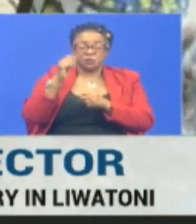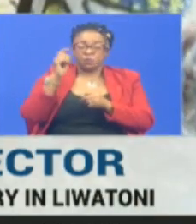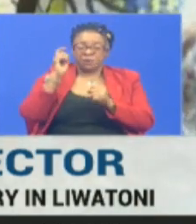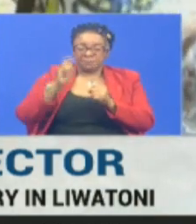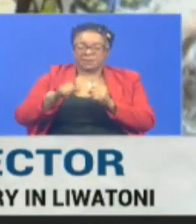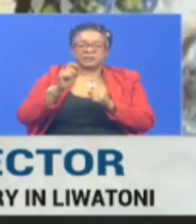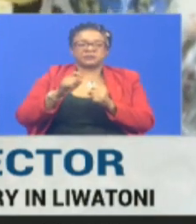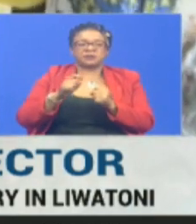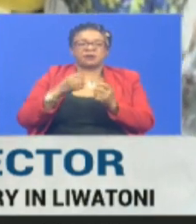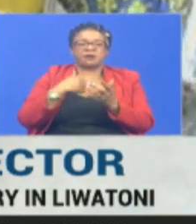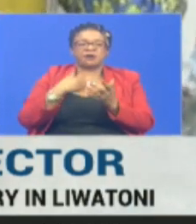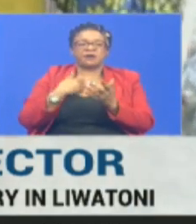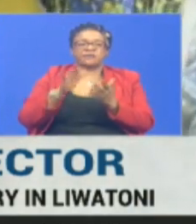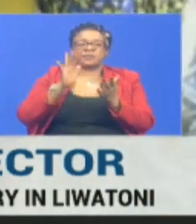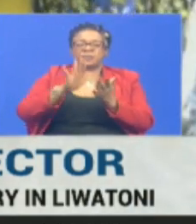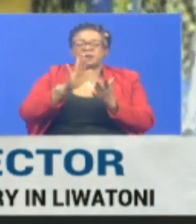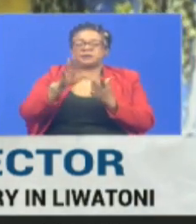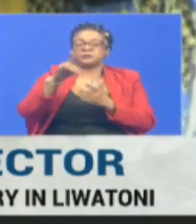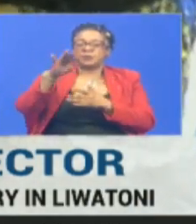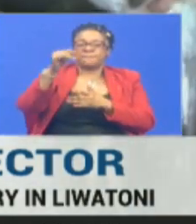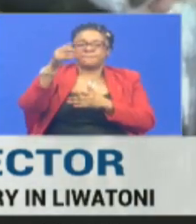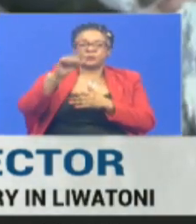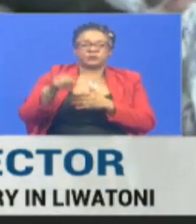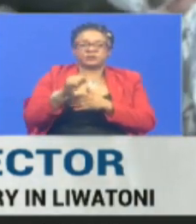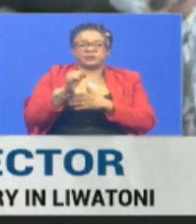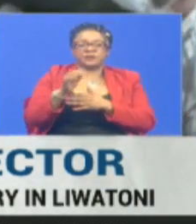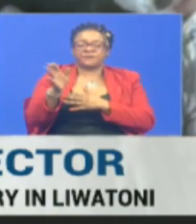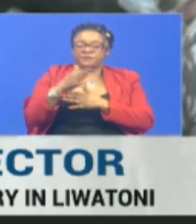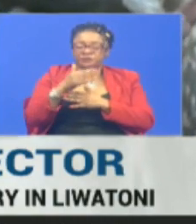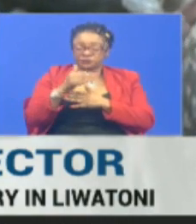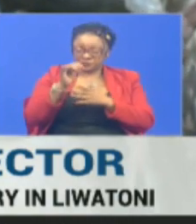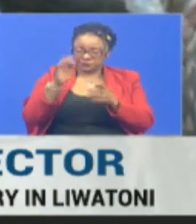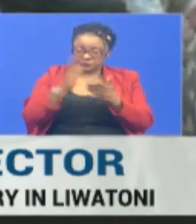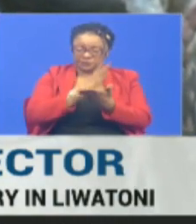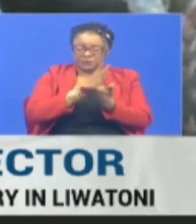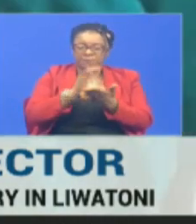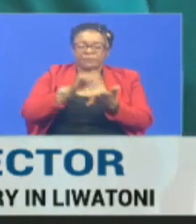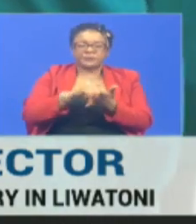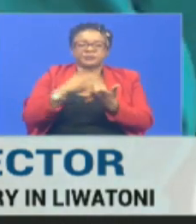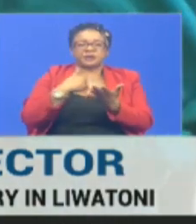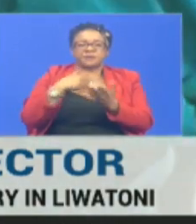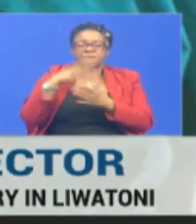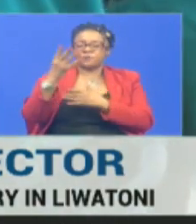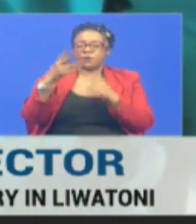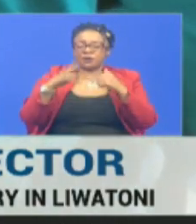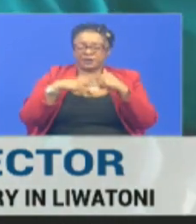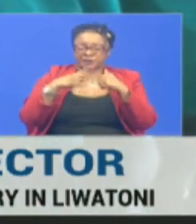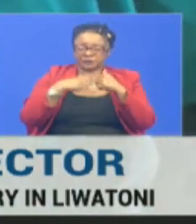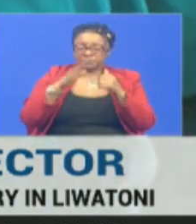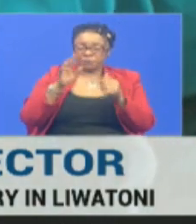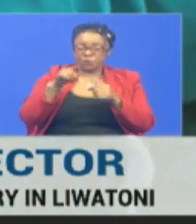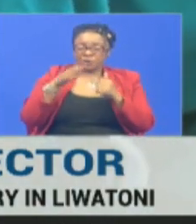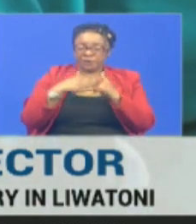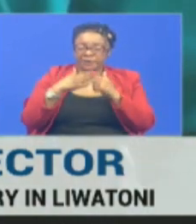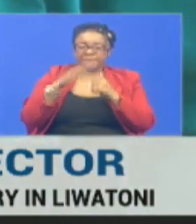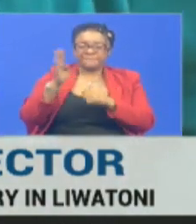their catch at the Kenyan ports. Kenya's fishing and aquaculture sector was valued at 48.9 billion shillings in